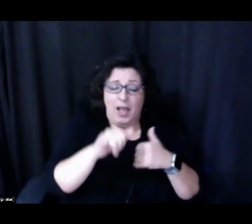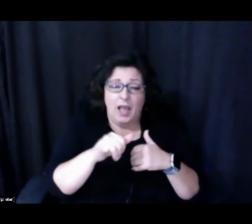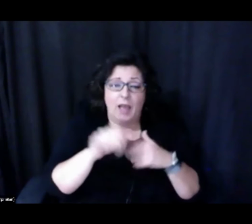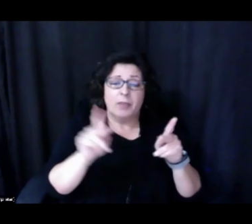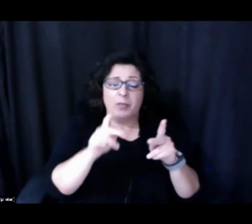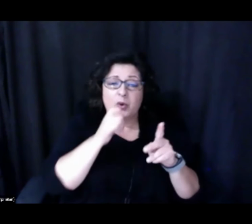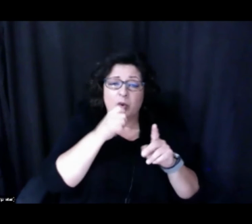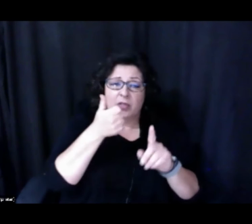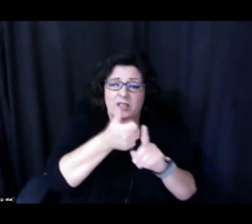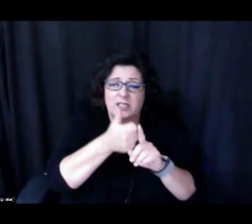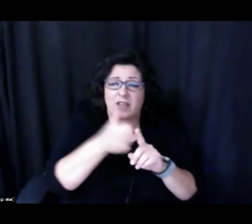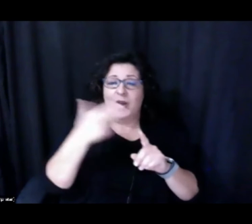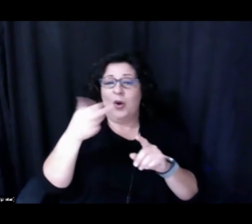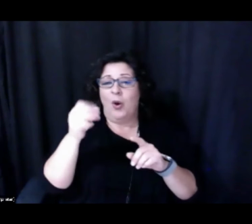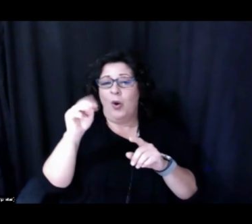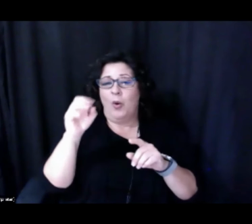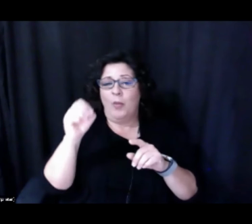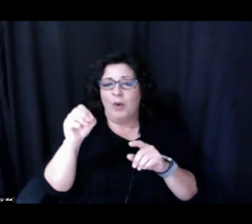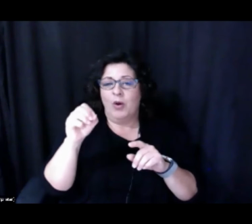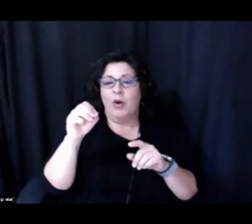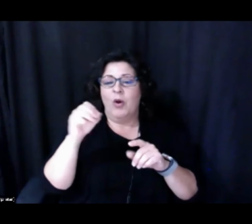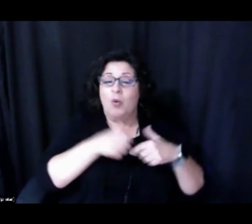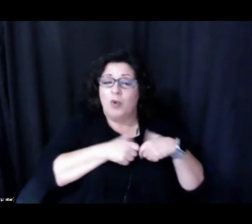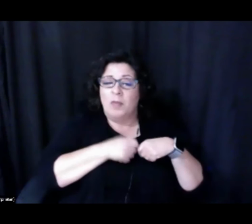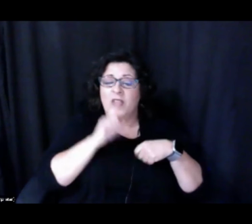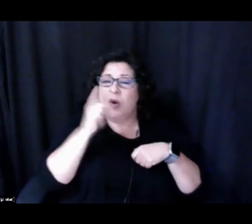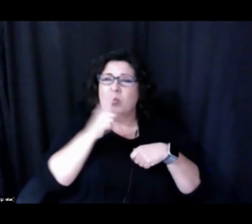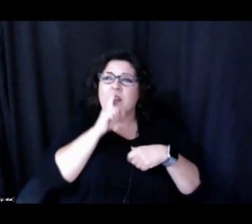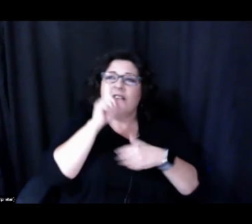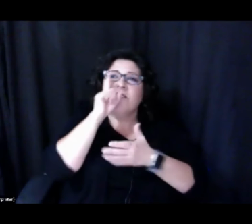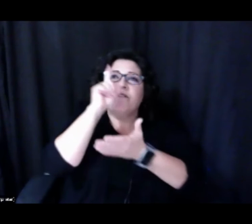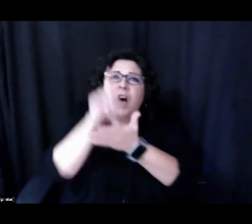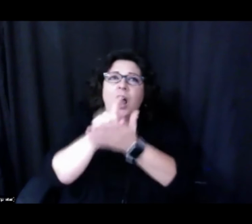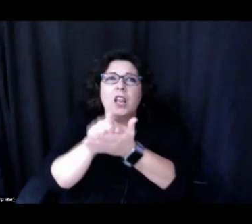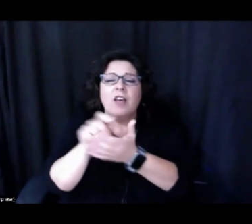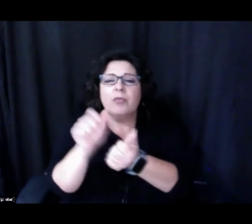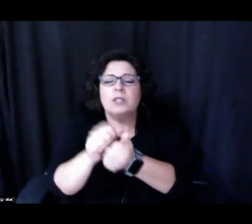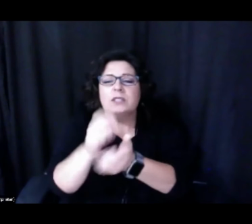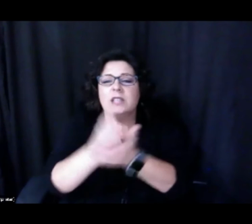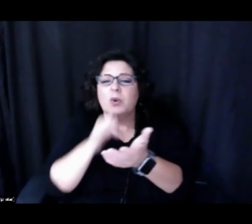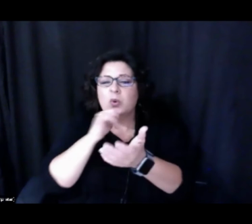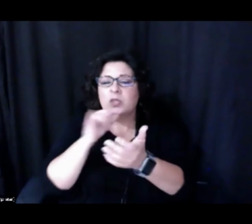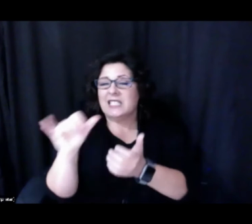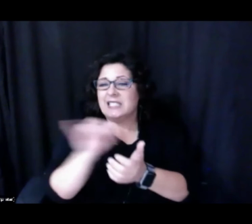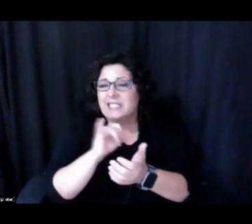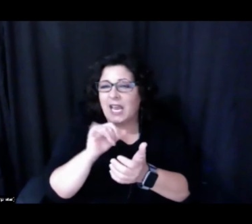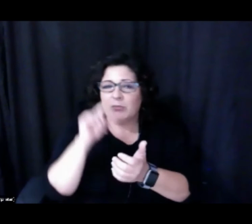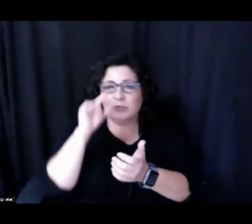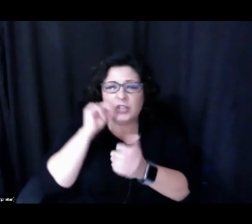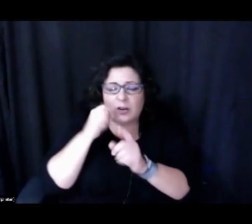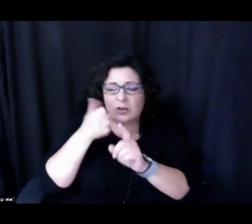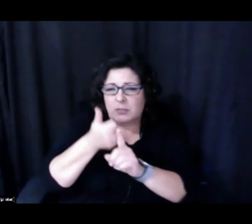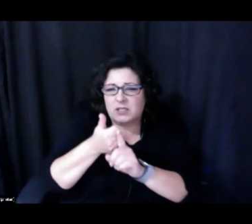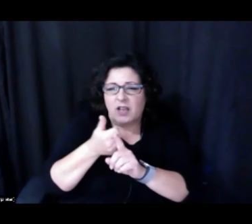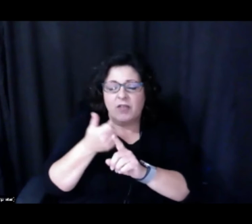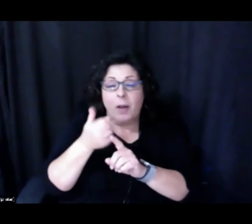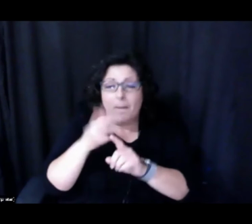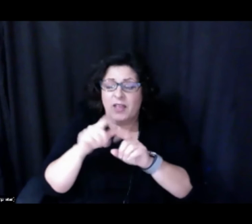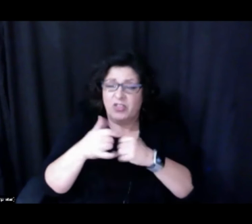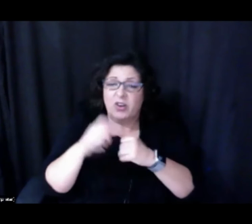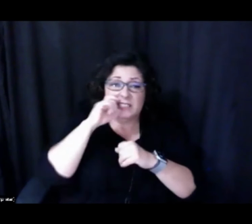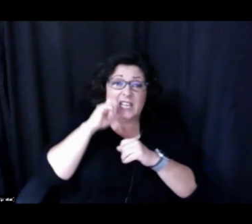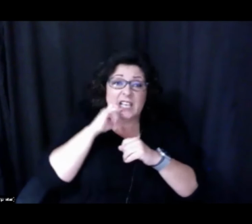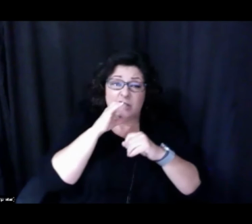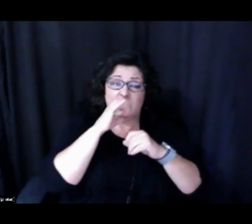are homoromantic. So they really only fall in love with someone who is like the same gender as them, but they're sexually attracted to